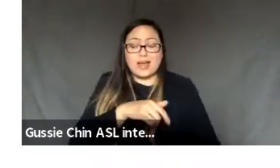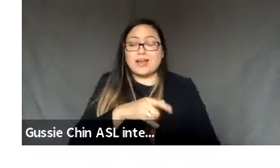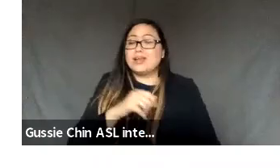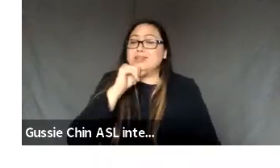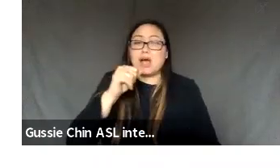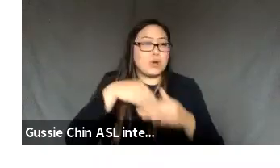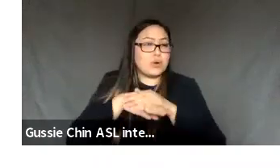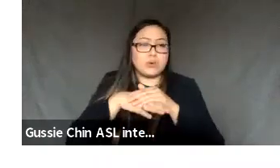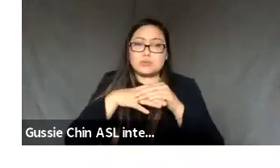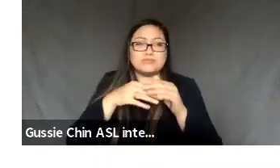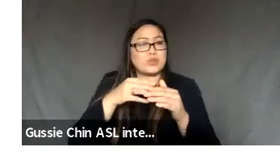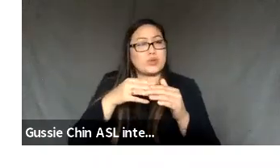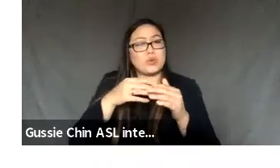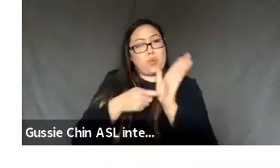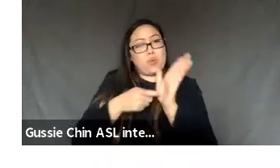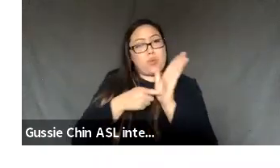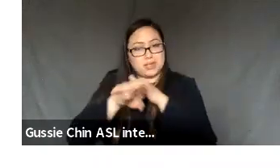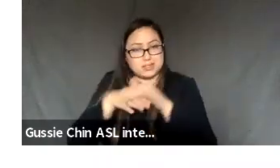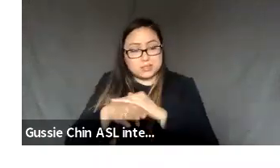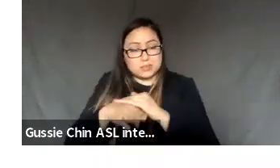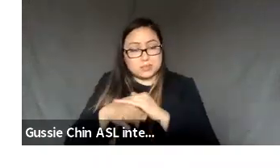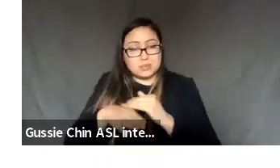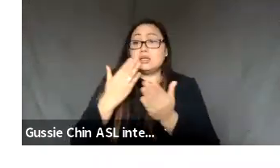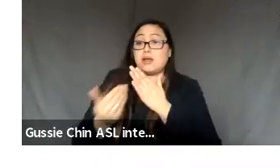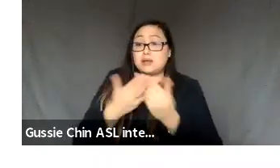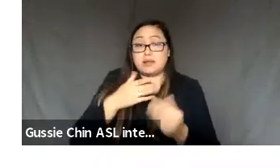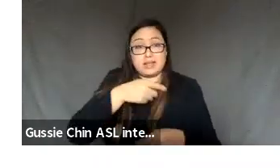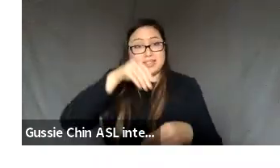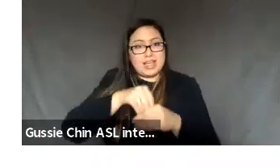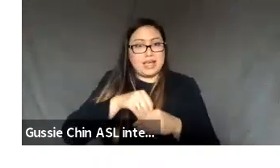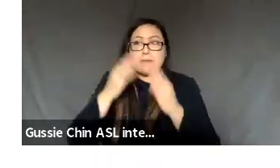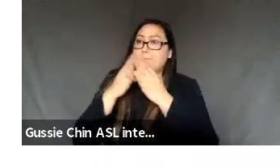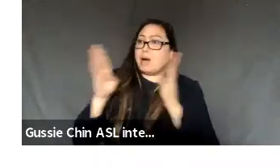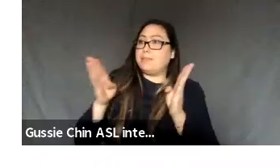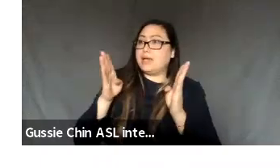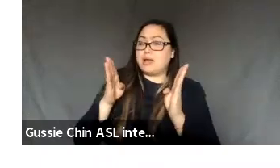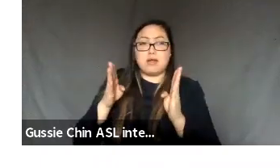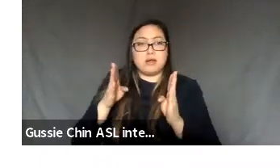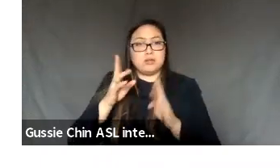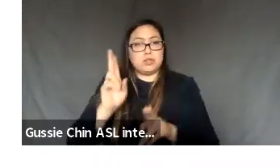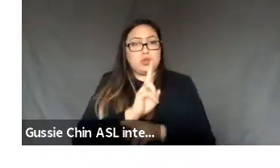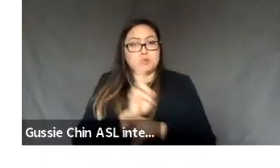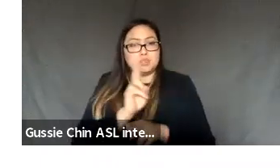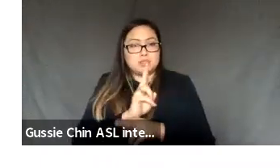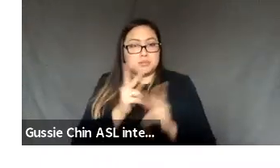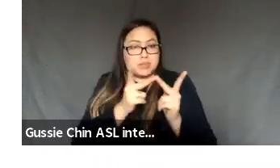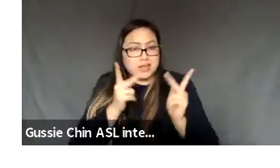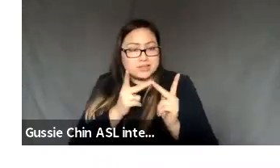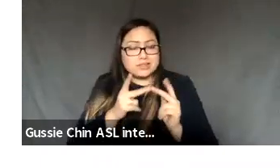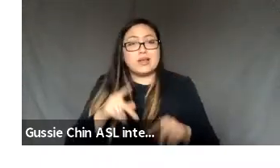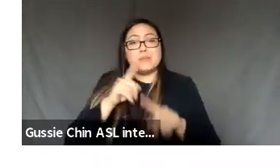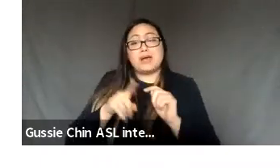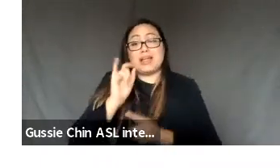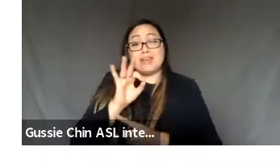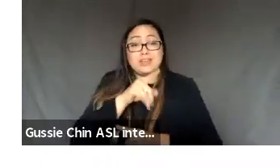accessible, even though it is in a public and common use area space. But if that sink is necessary